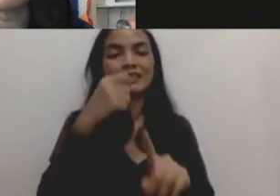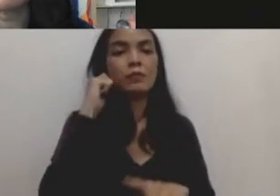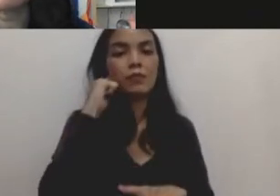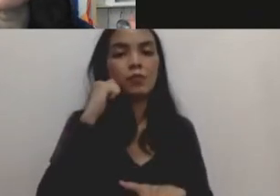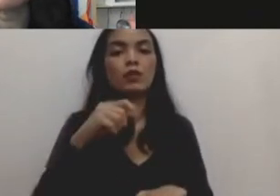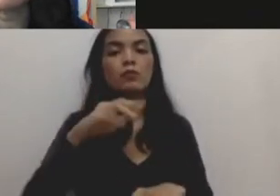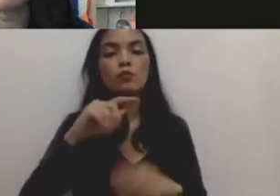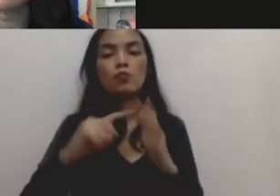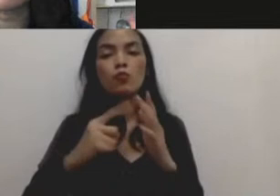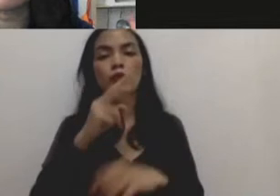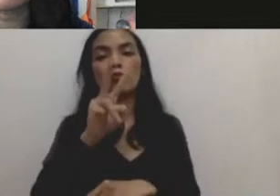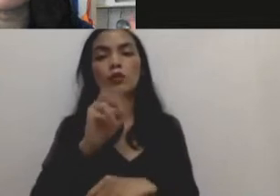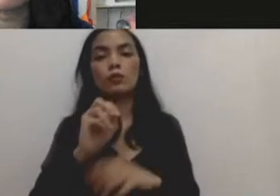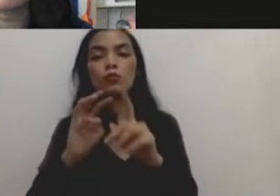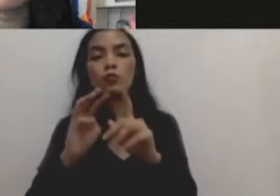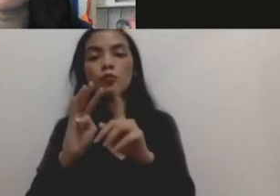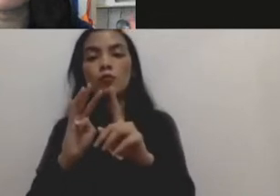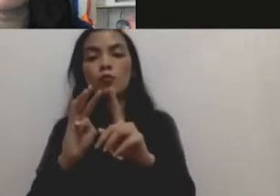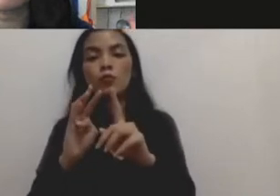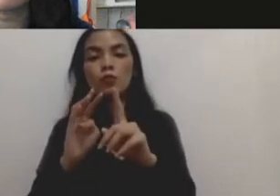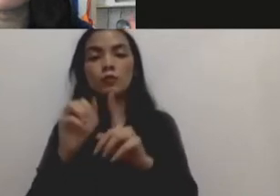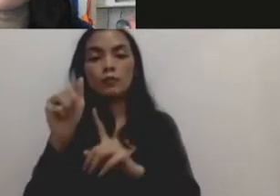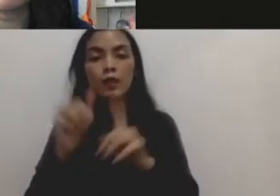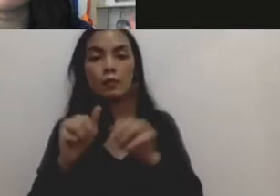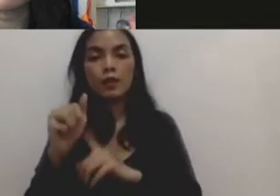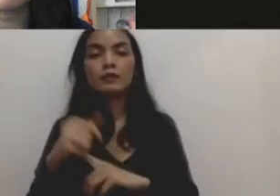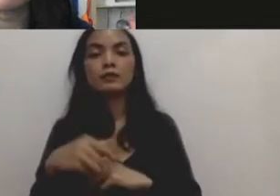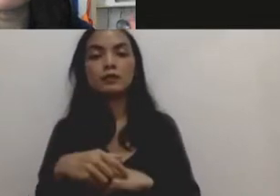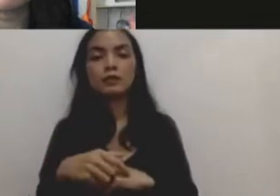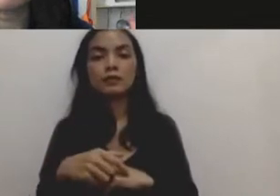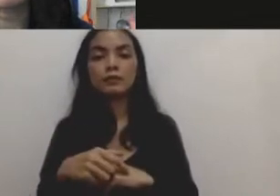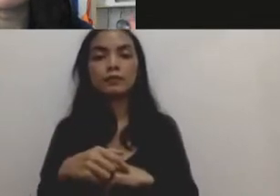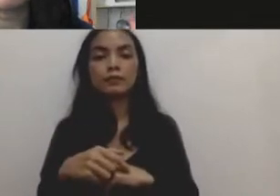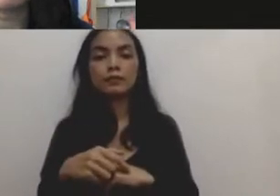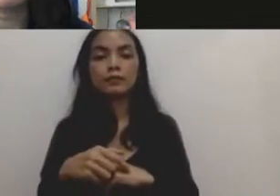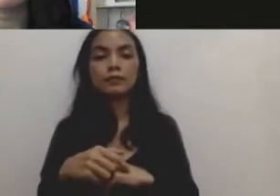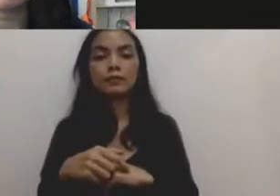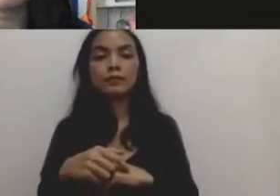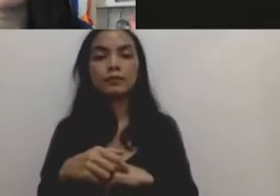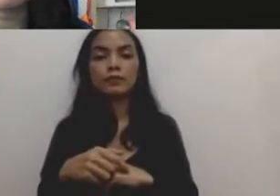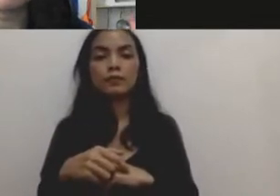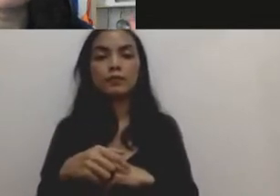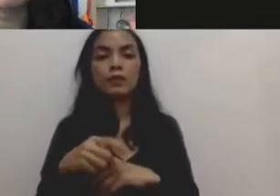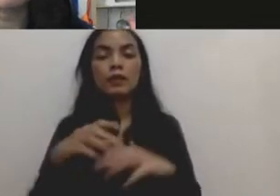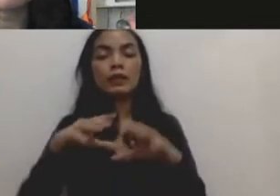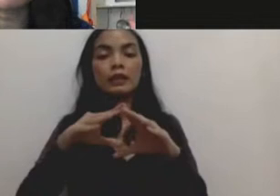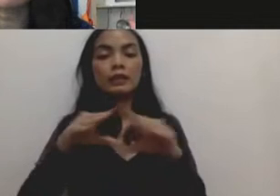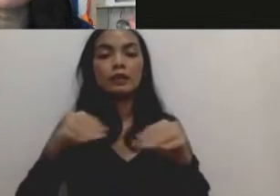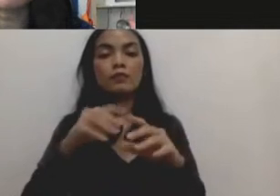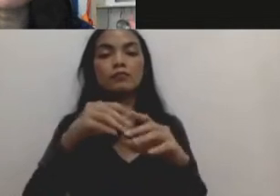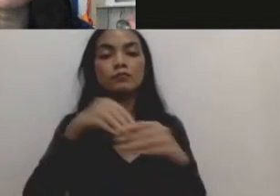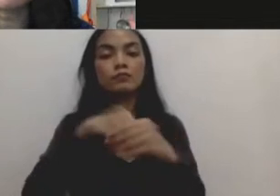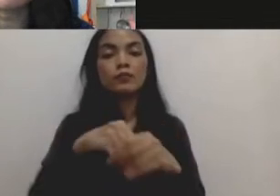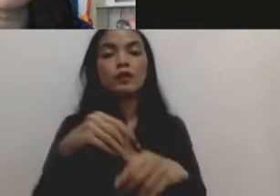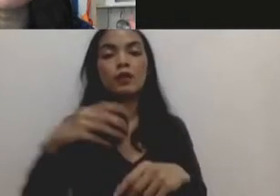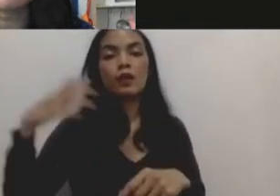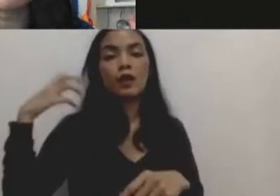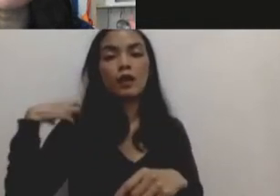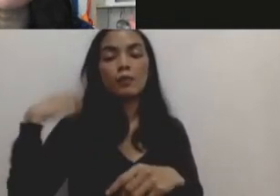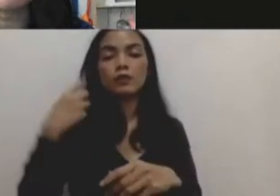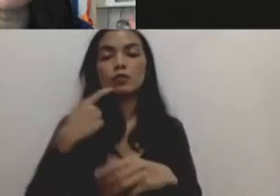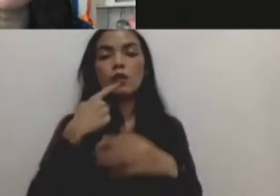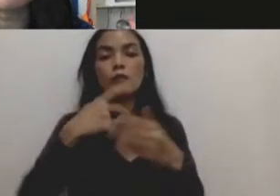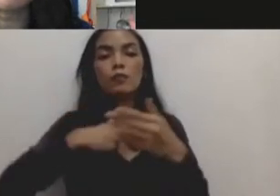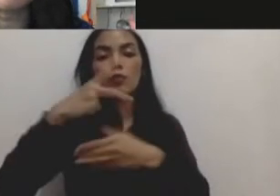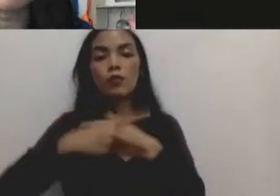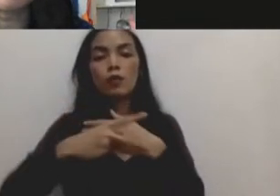2016, Ms. Senoy has worked at the U.S. Agency for International Development, or USAID, providing guidance on programming,